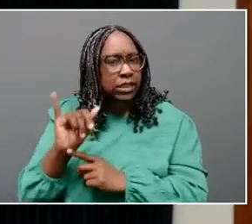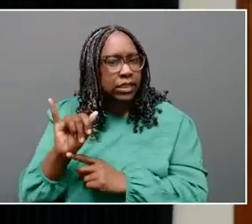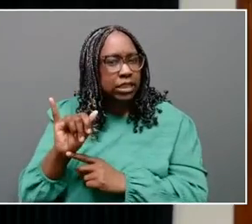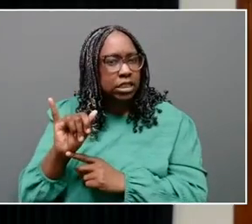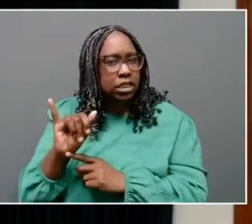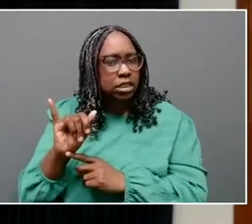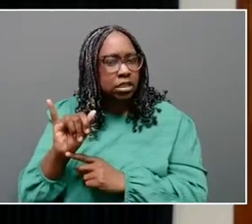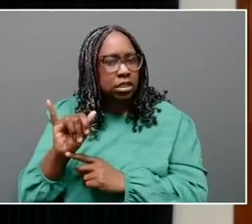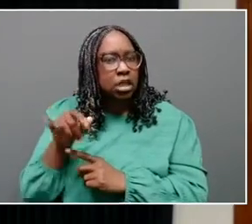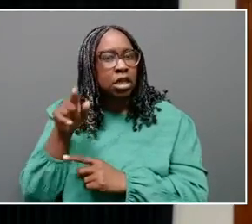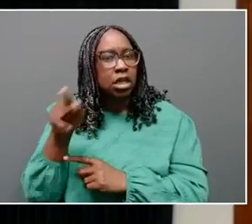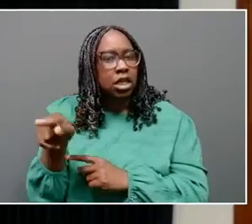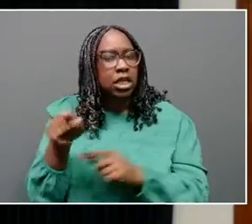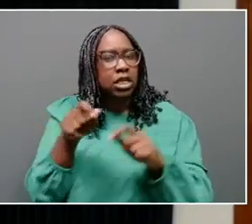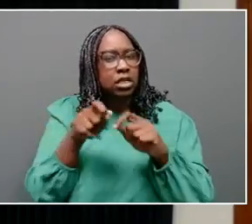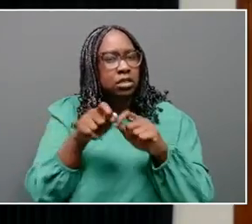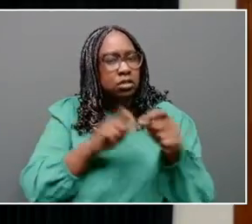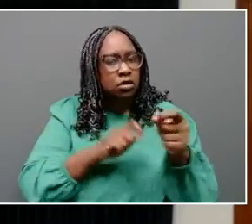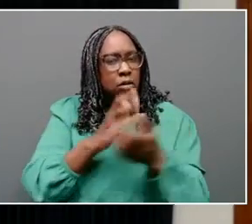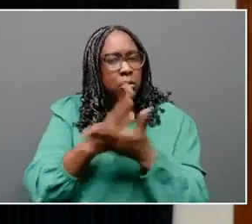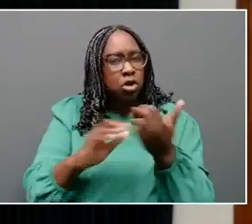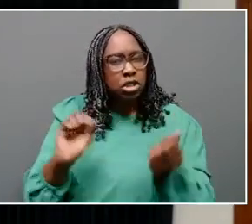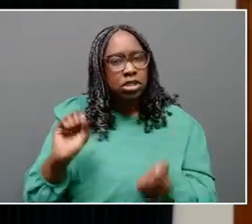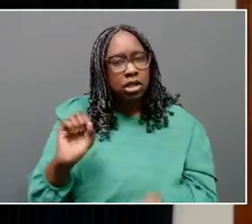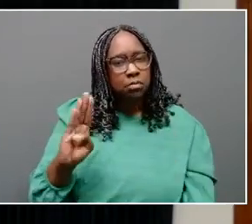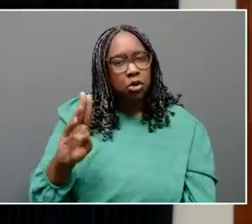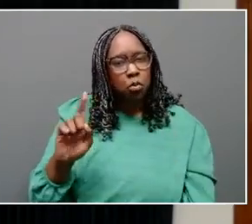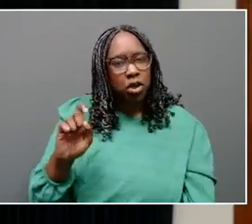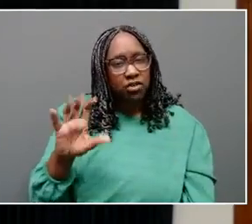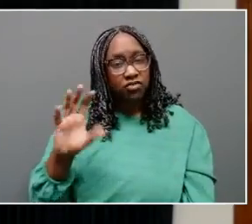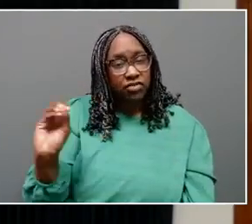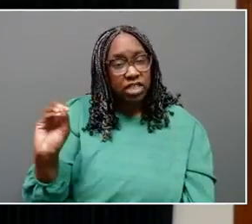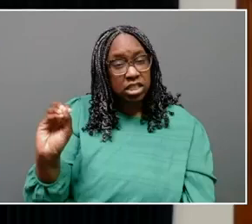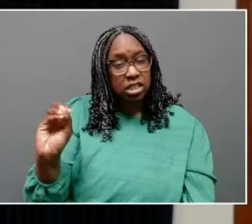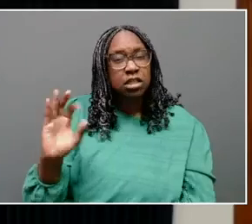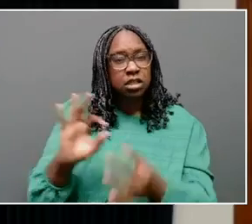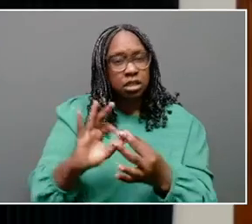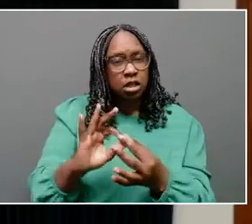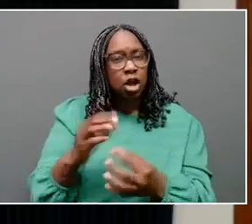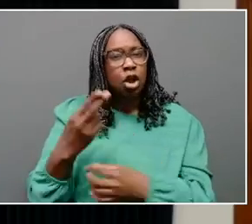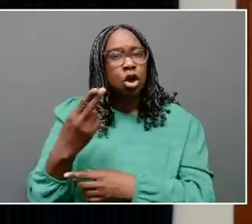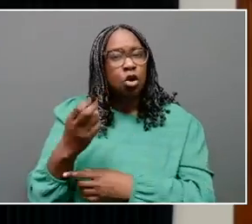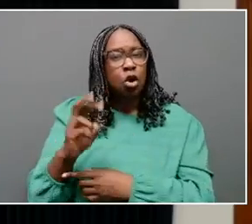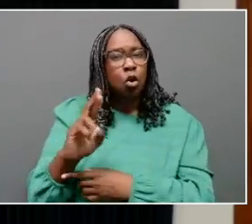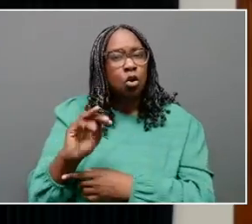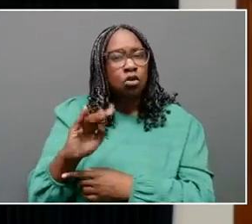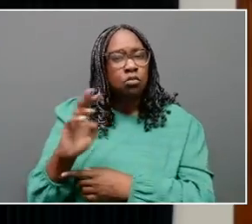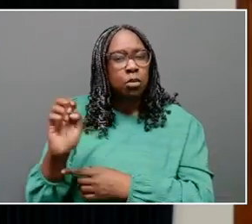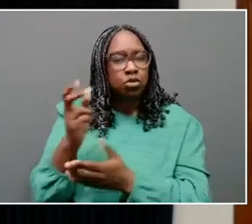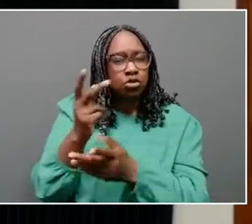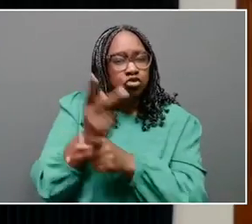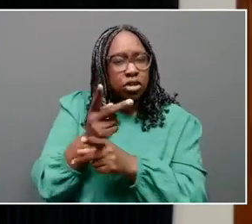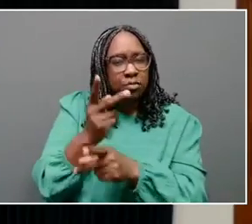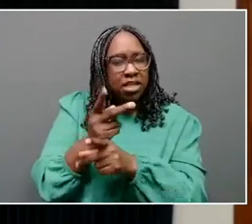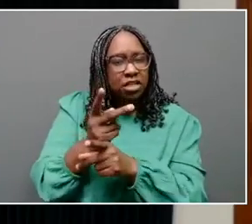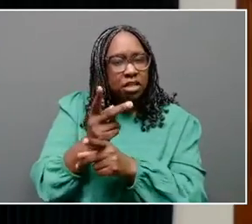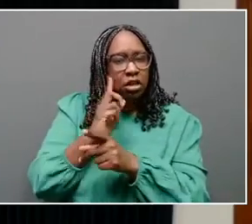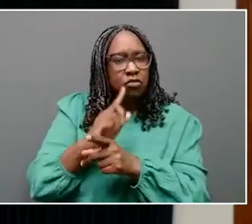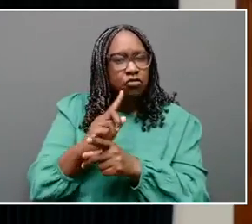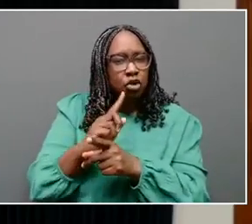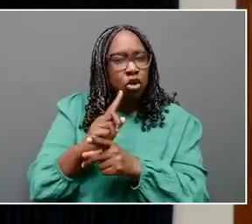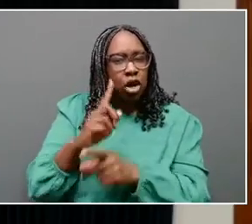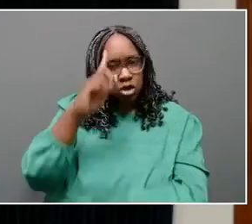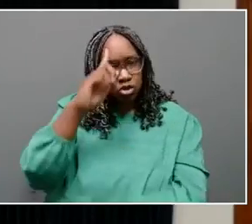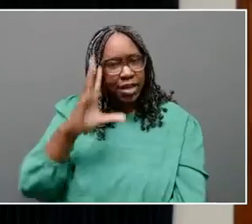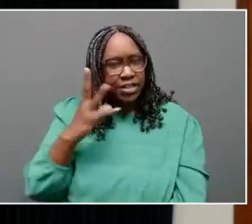down part of Senate Bill 150 dealing with hormone treatment for transgender youth in Kentucky. I